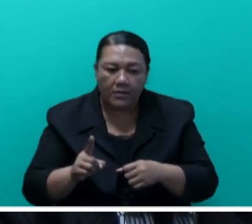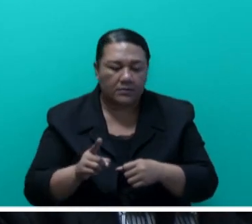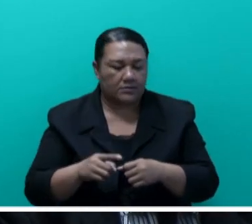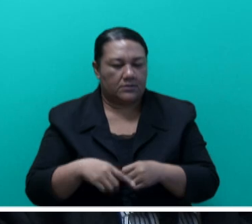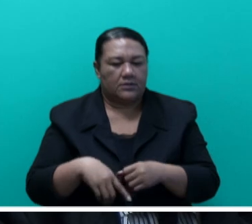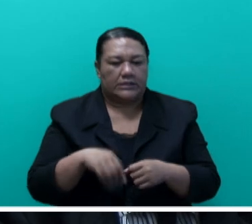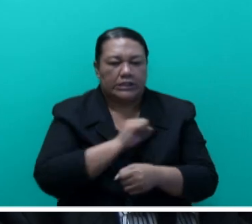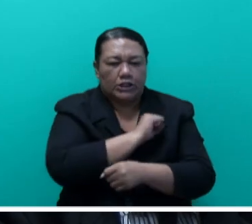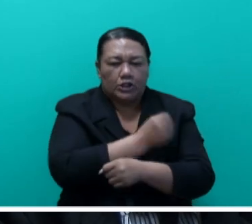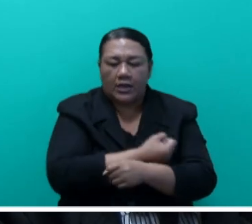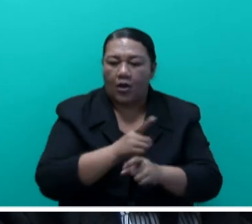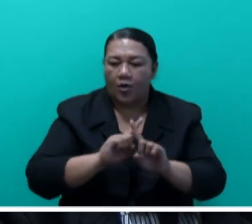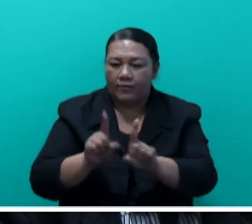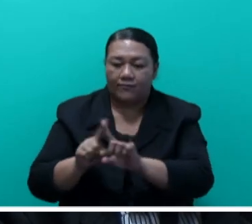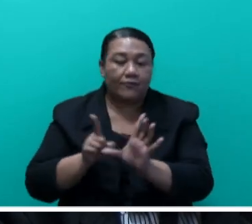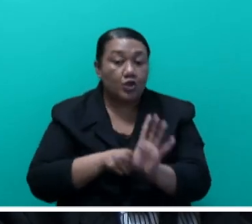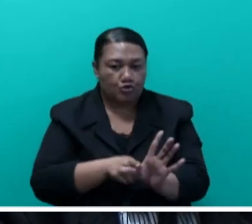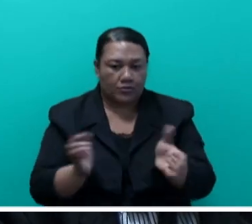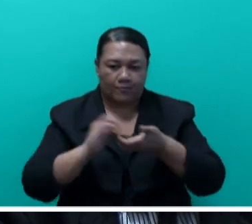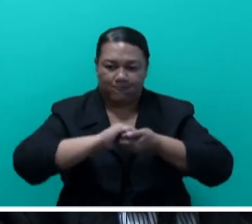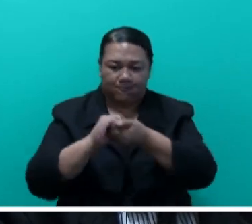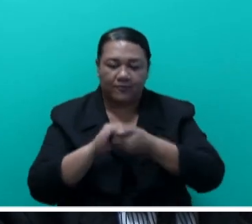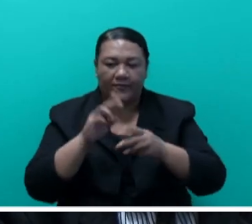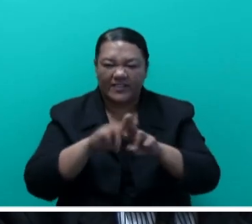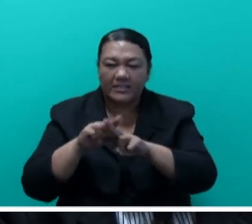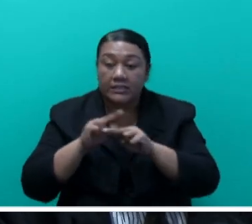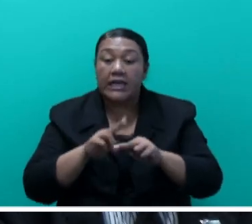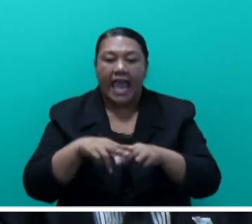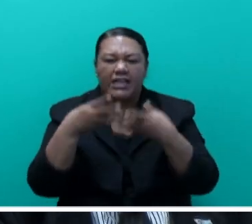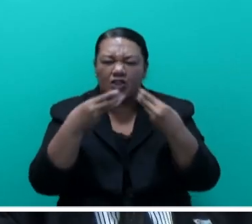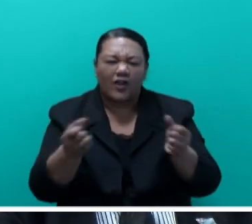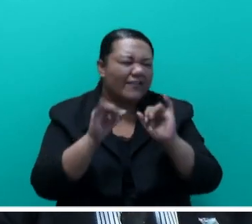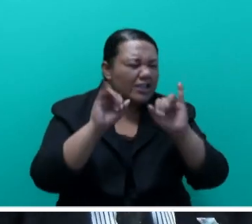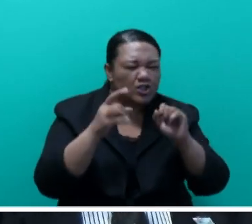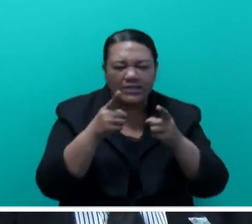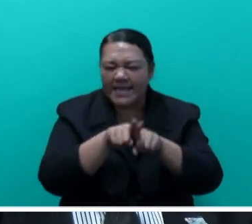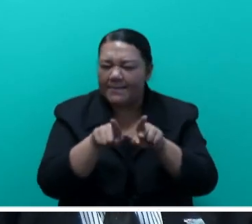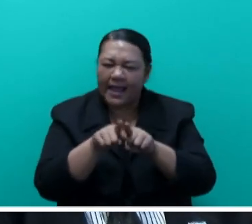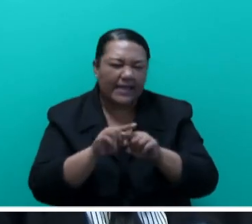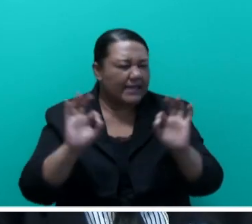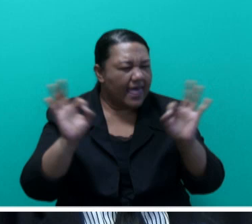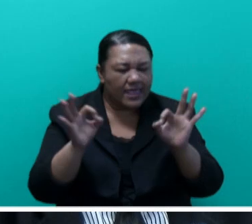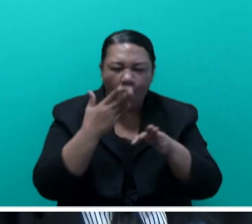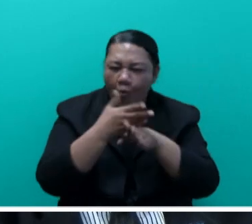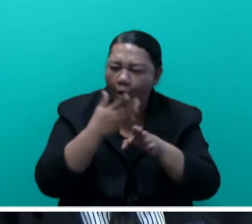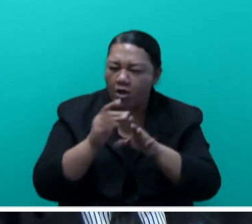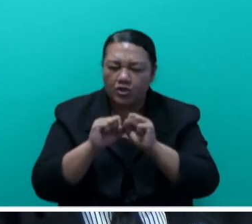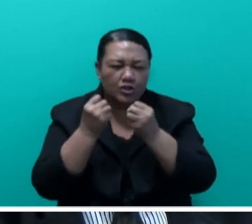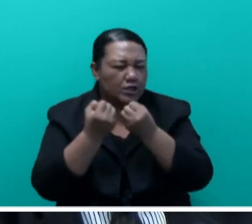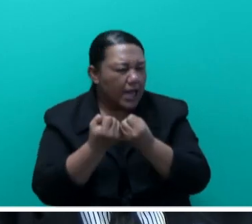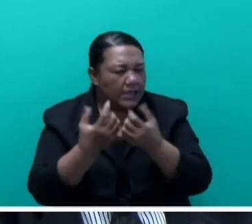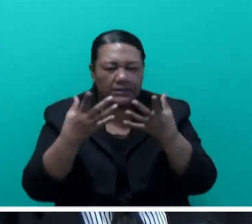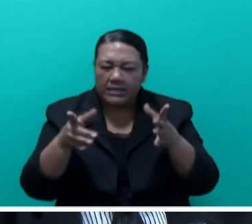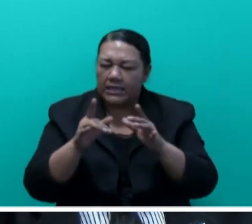issues facing Fiji today, such as unemployment, substance abuse, social isolation, etc.